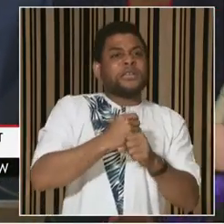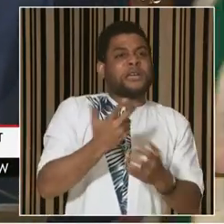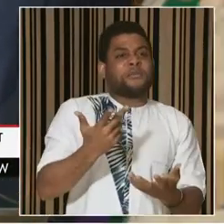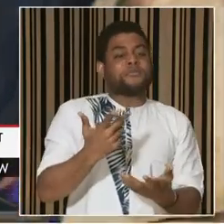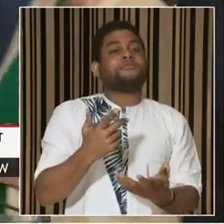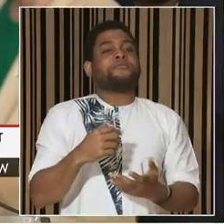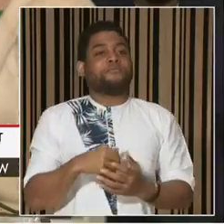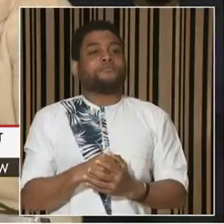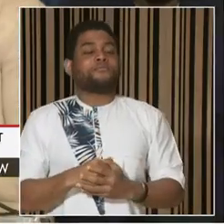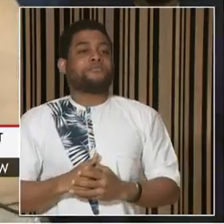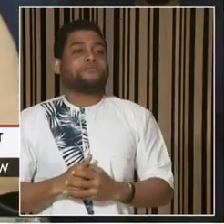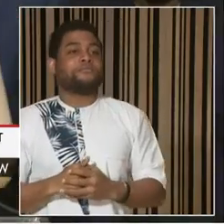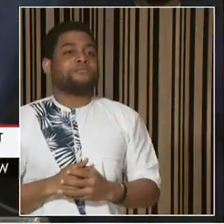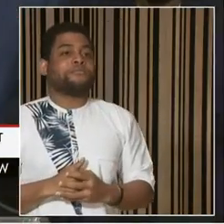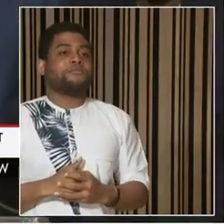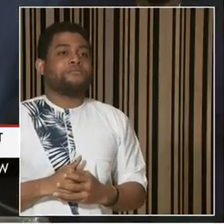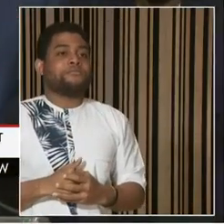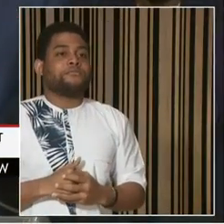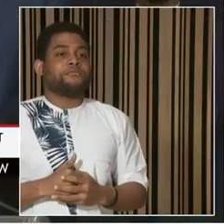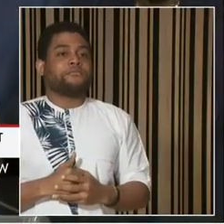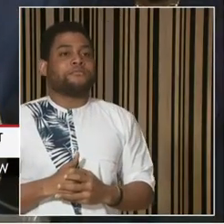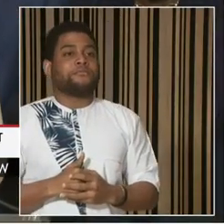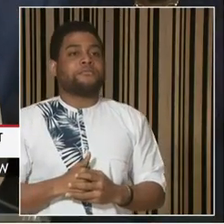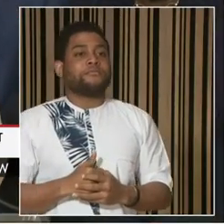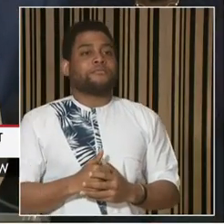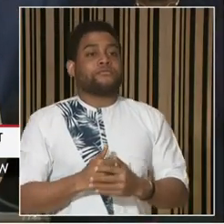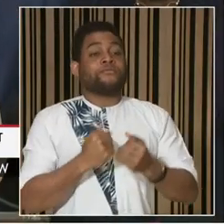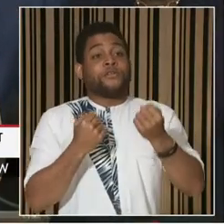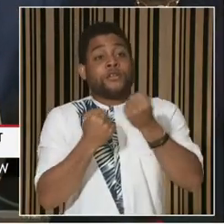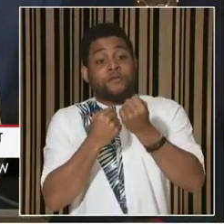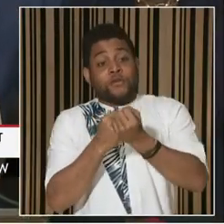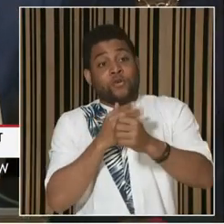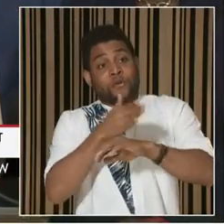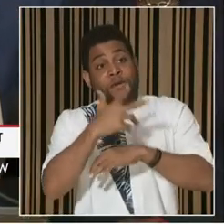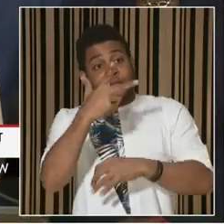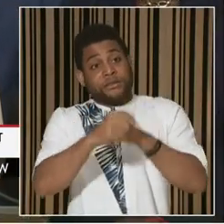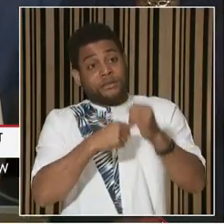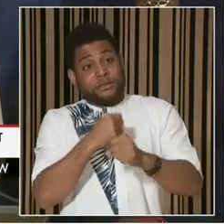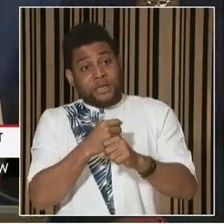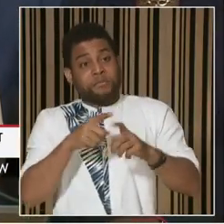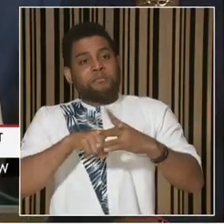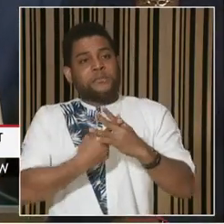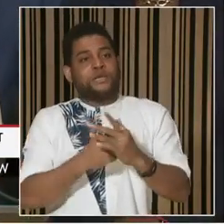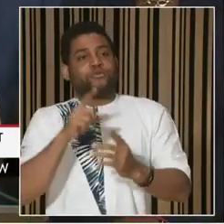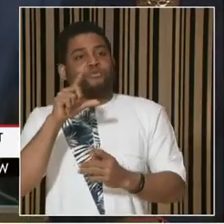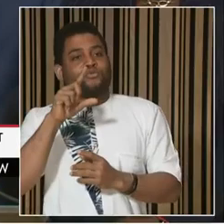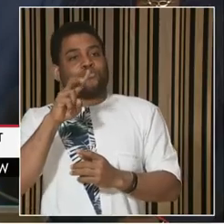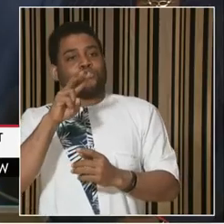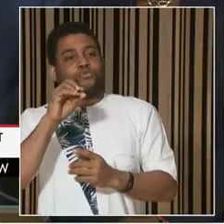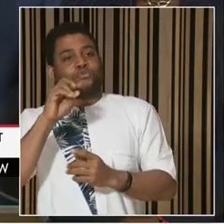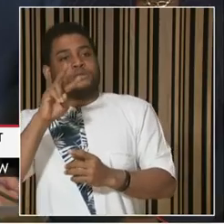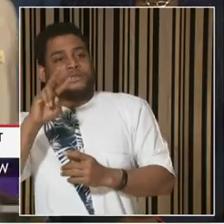The sports complex is funded over 3 years, beginning in fiscal year 26 and completion in fiscal year 28.